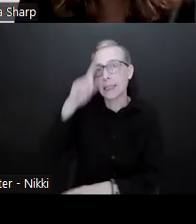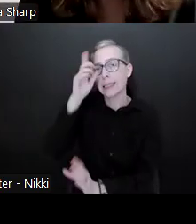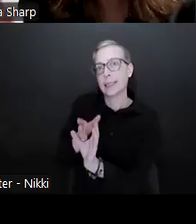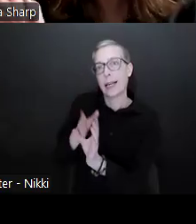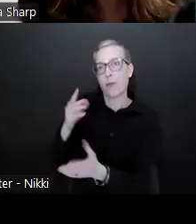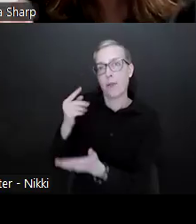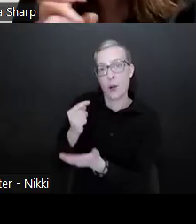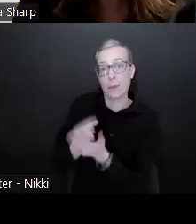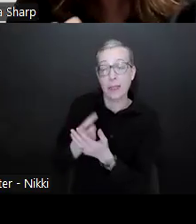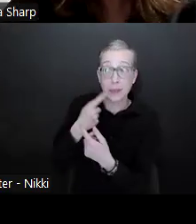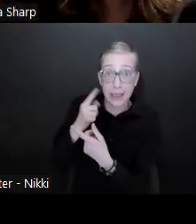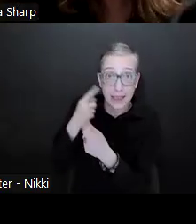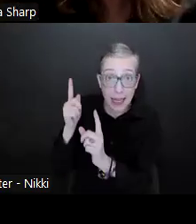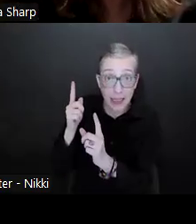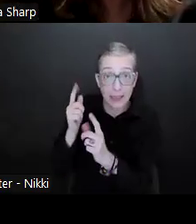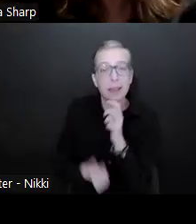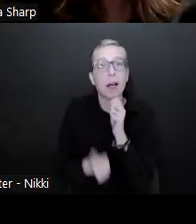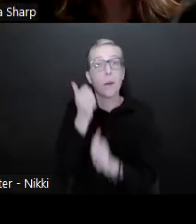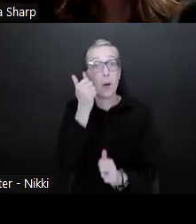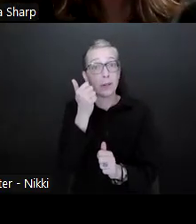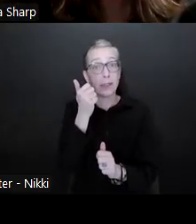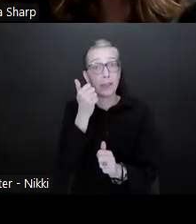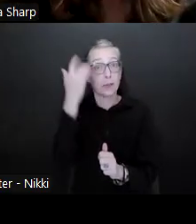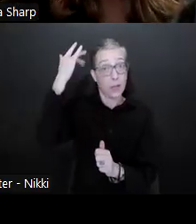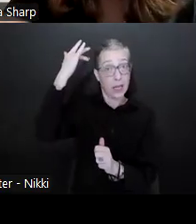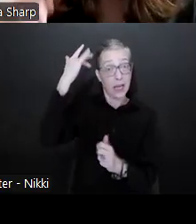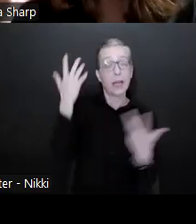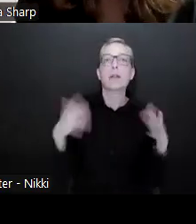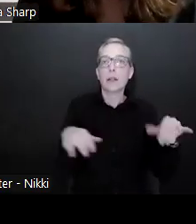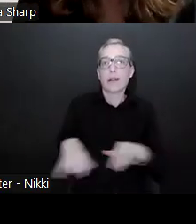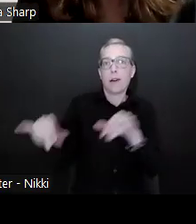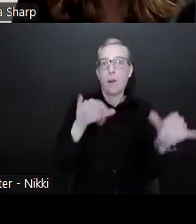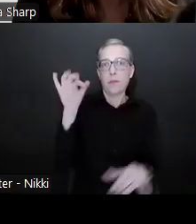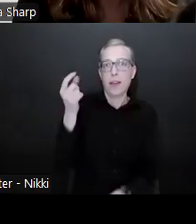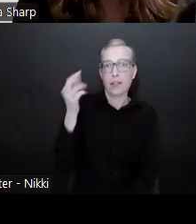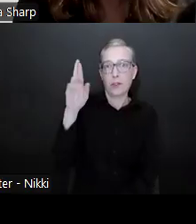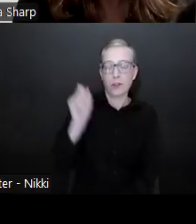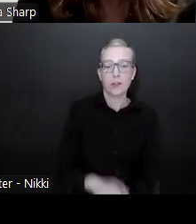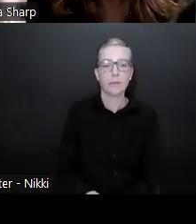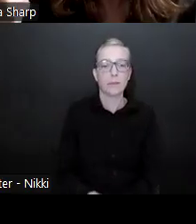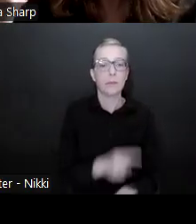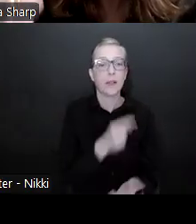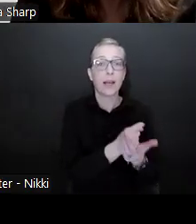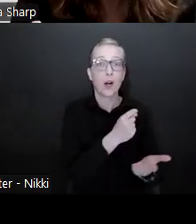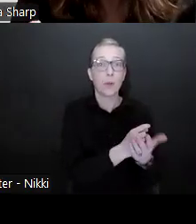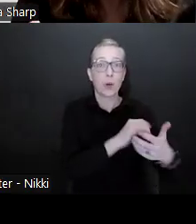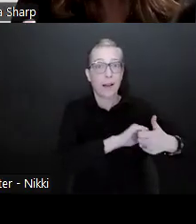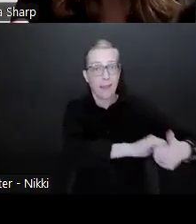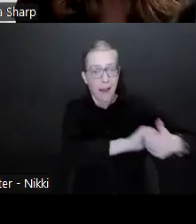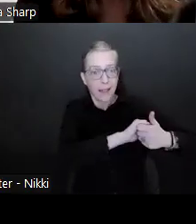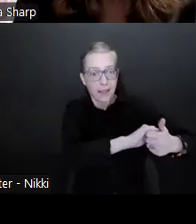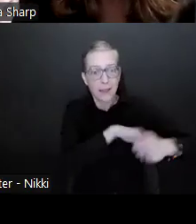in psychotherapy is actually mostly accounted for by common factors. So it's the therapeutic alliance, it's the